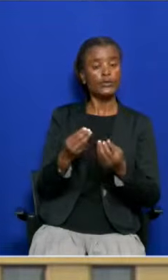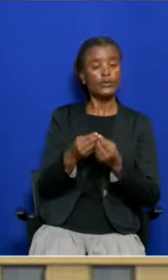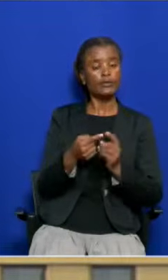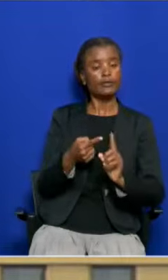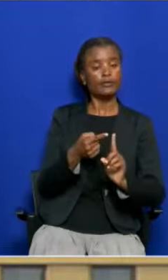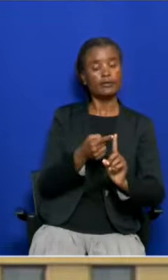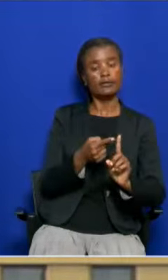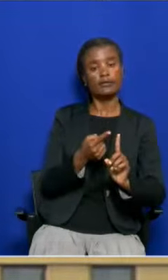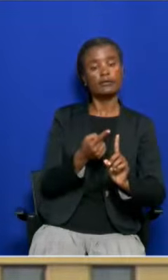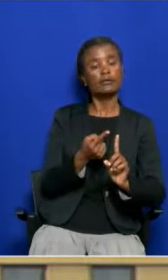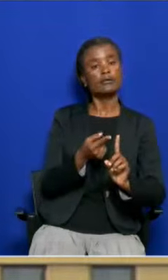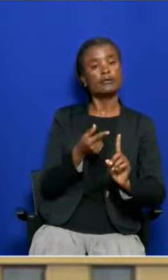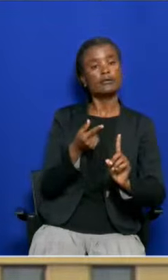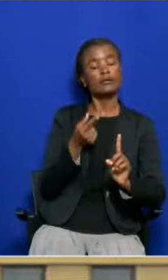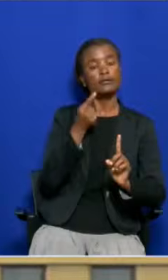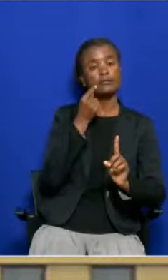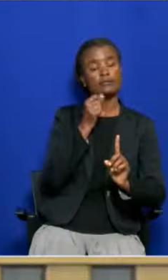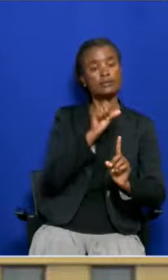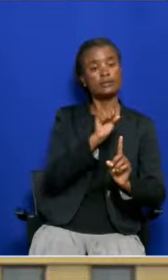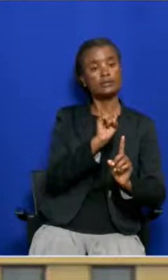interviewed.